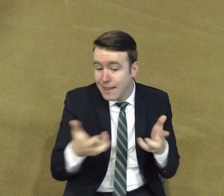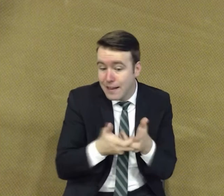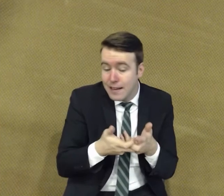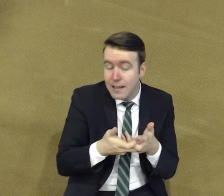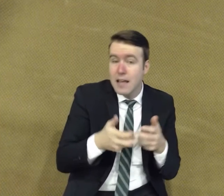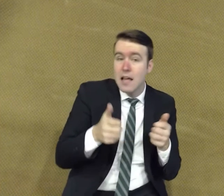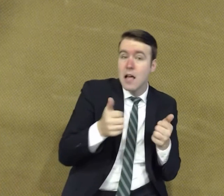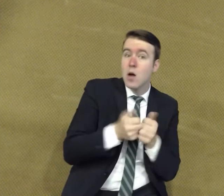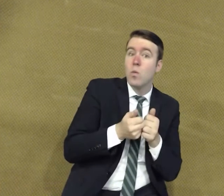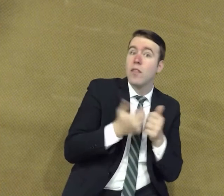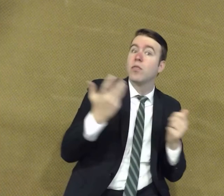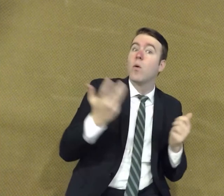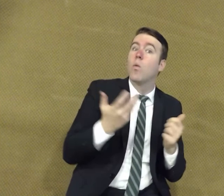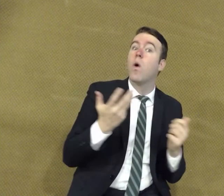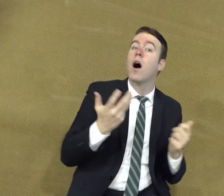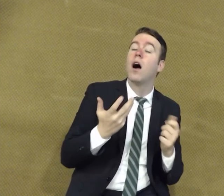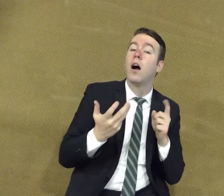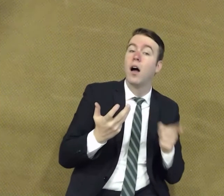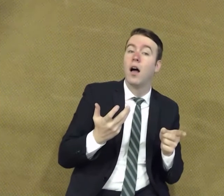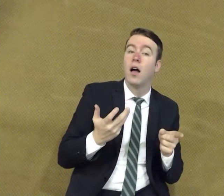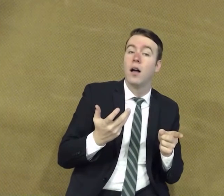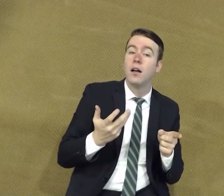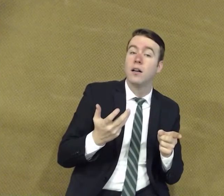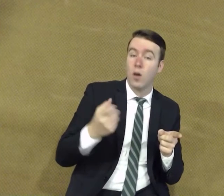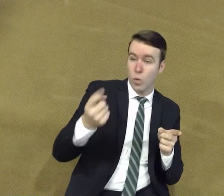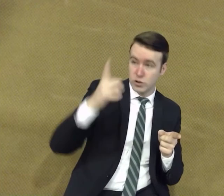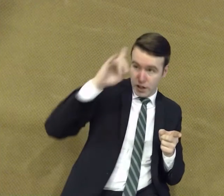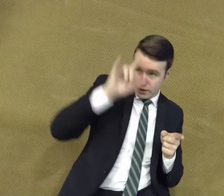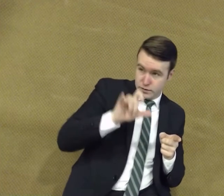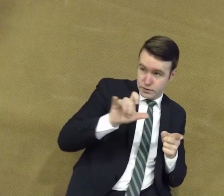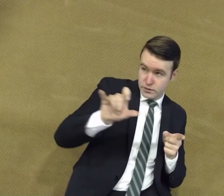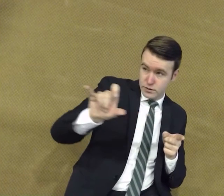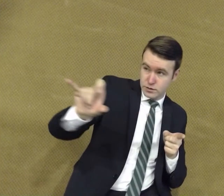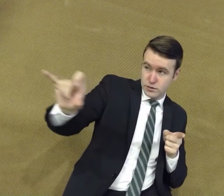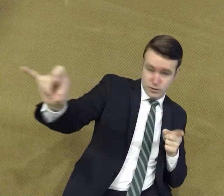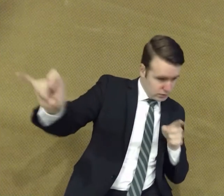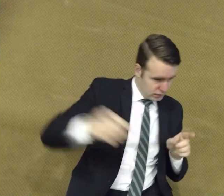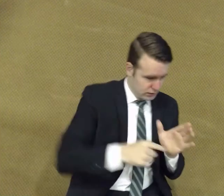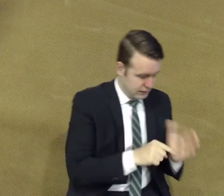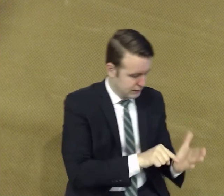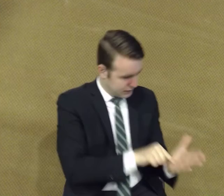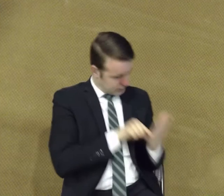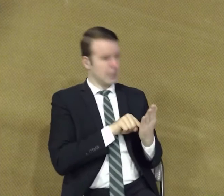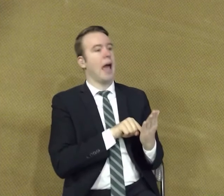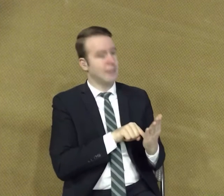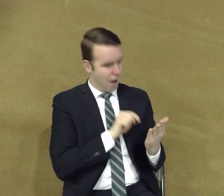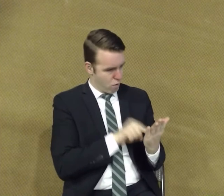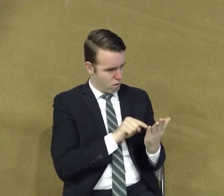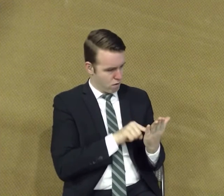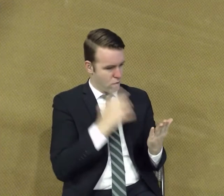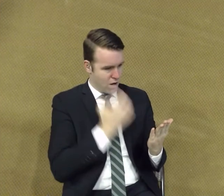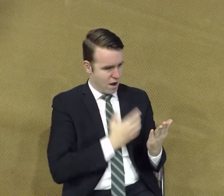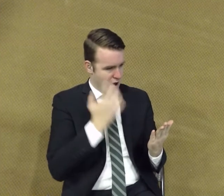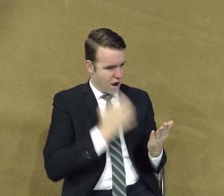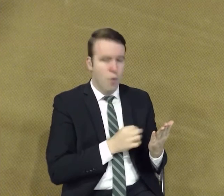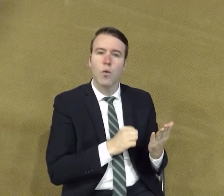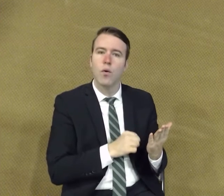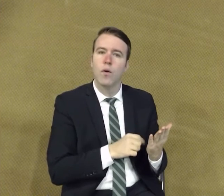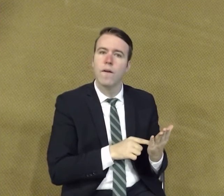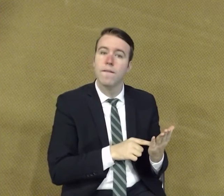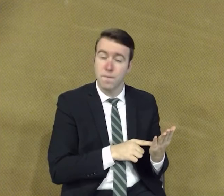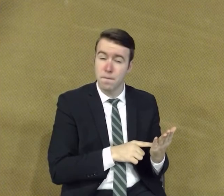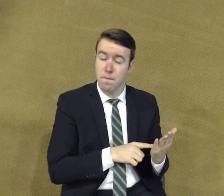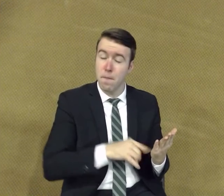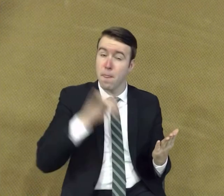the black velvet canvas that makes the person stand out. And that canvas